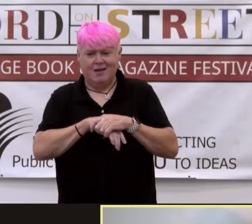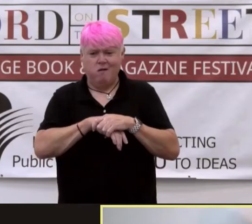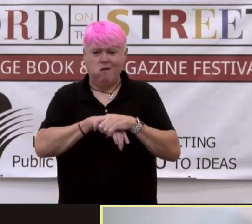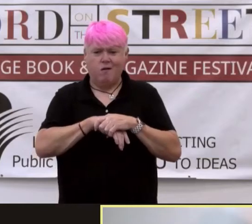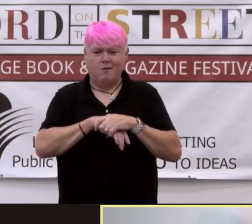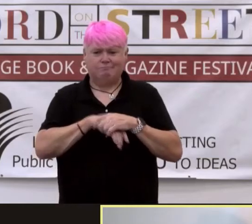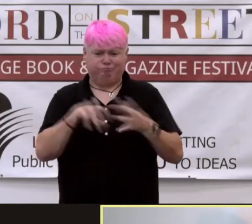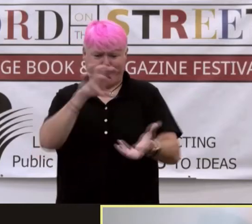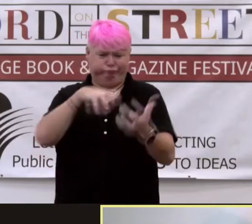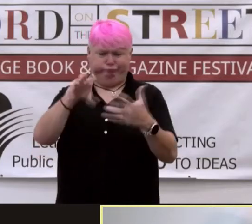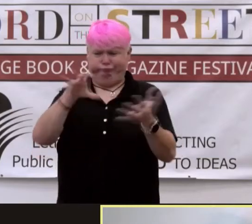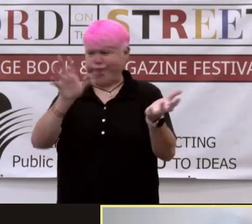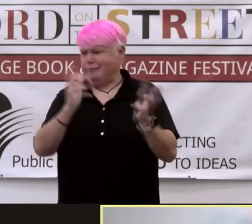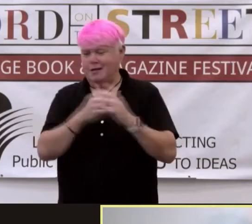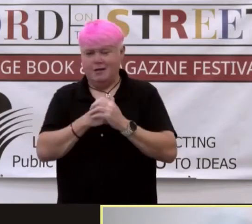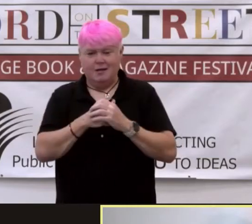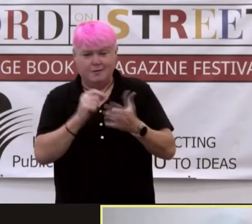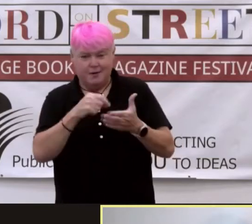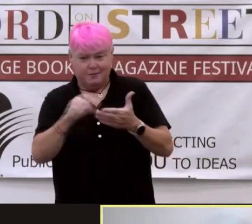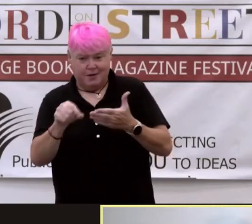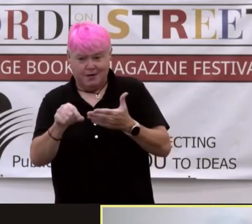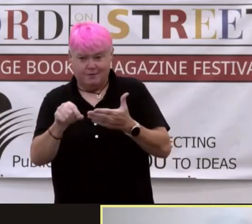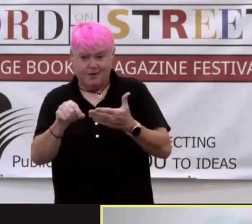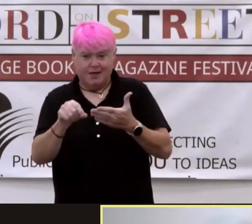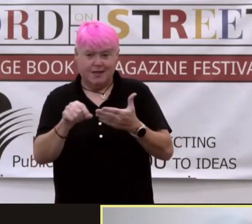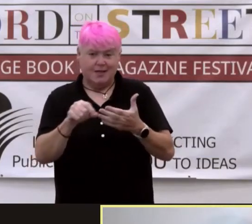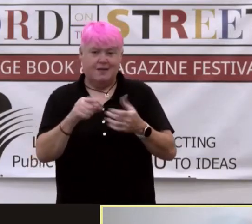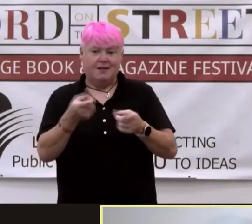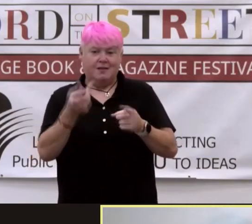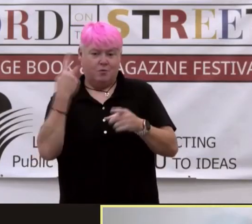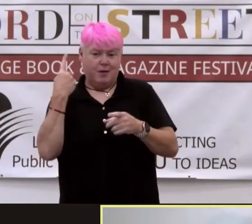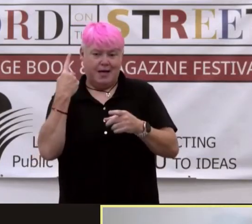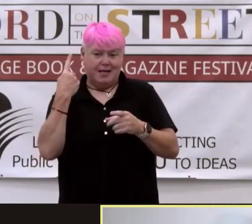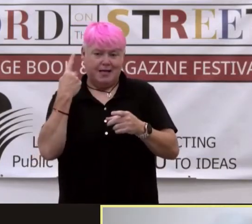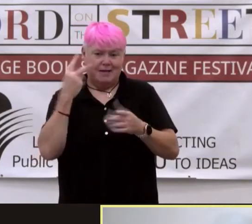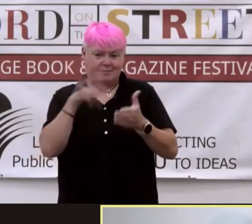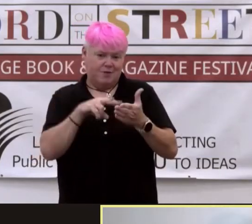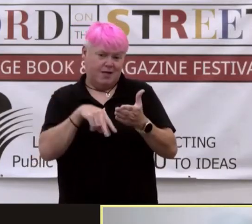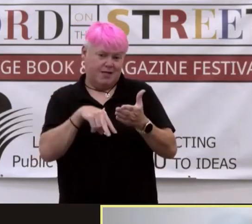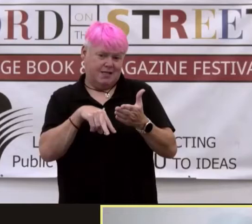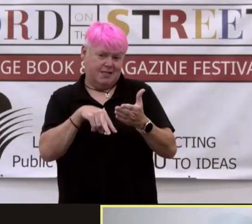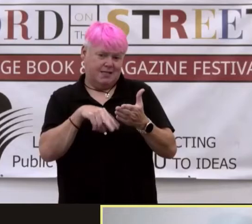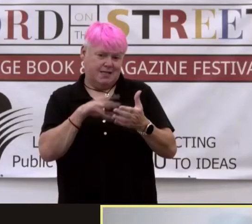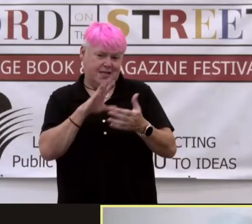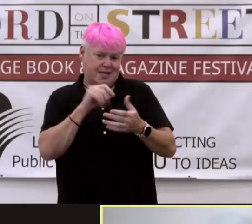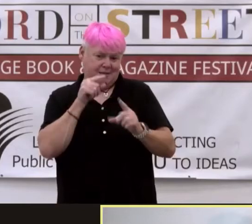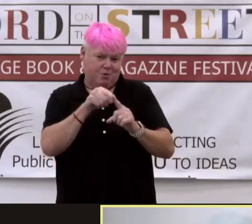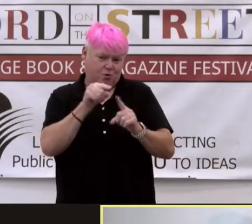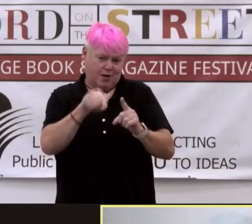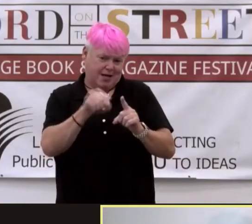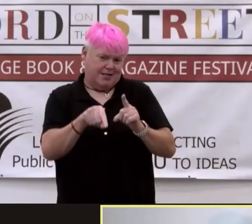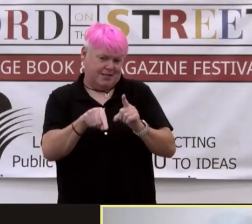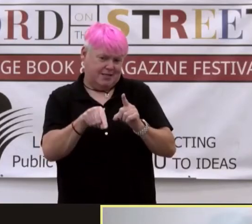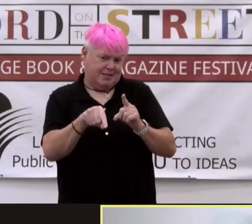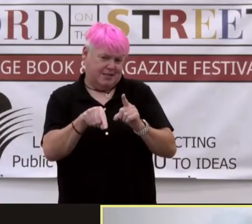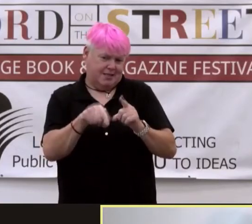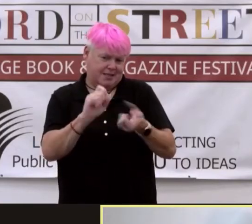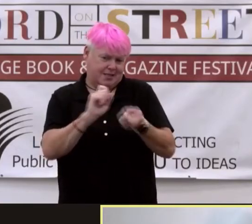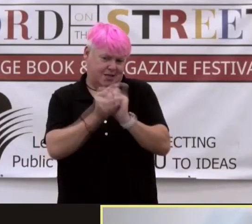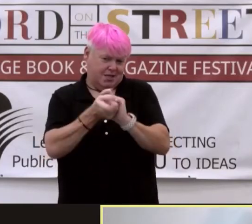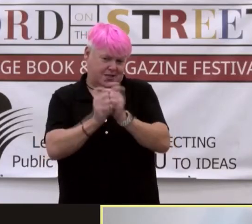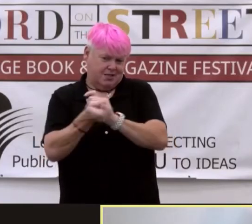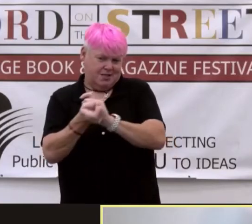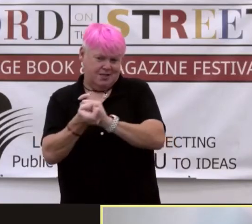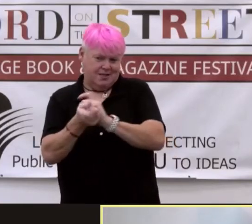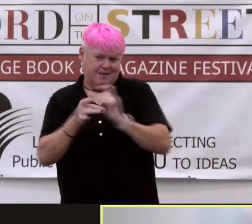When I write, I'll write a scene and then I'll go back and read it and poke at it, and then I get a feeling that if it's